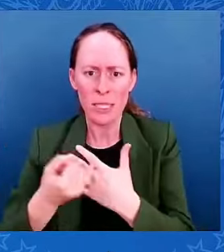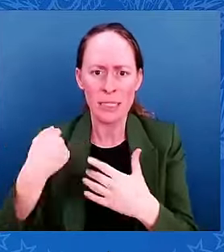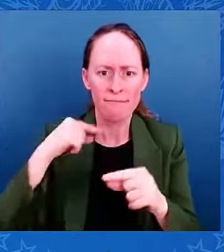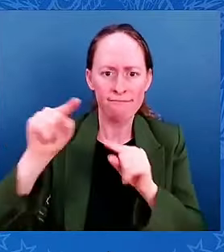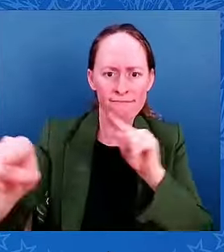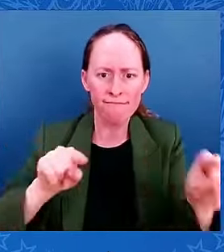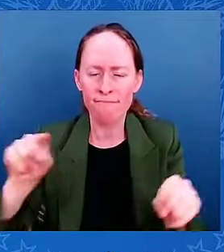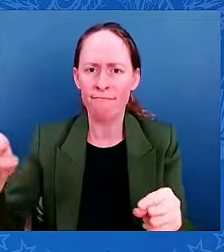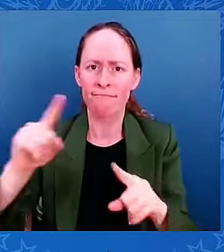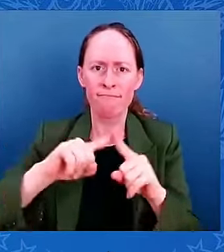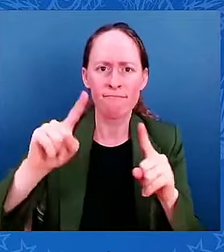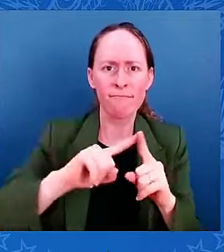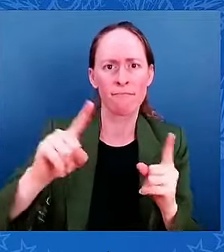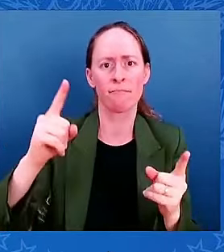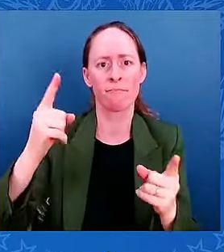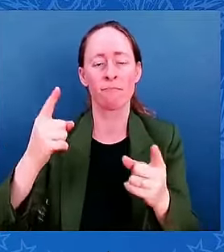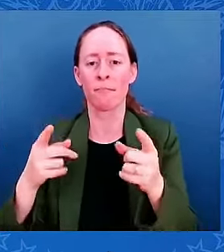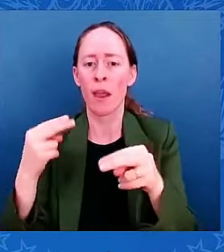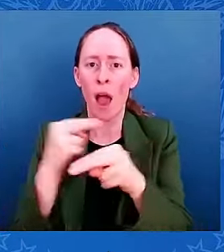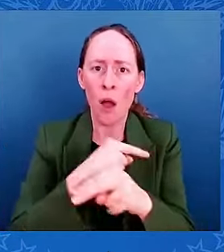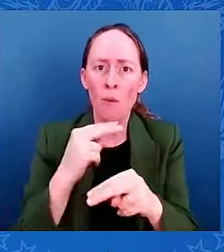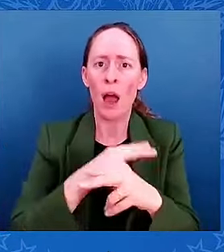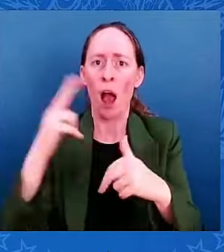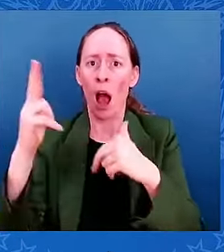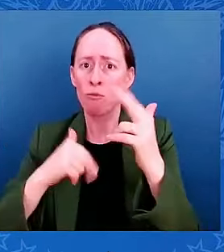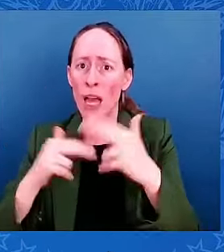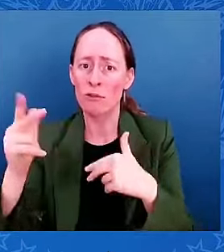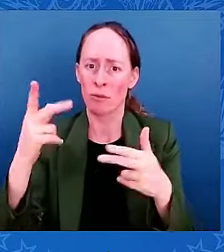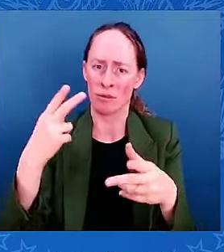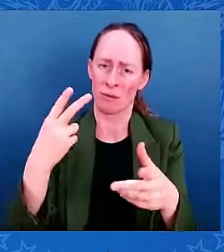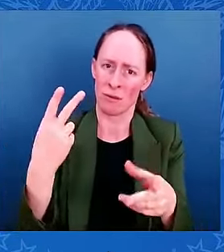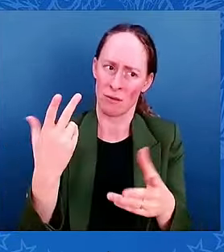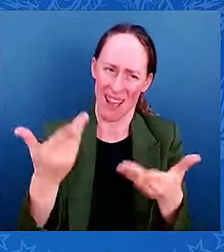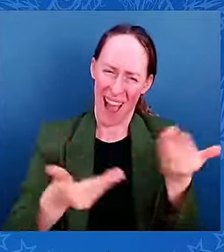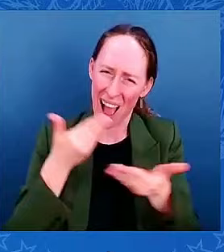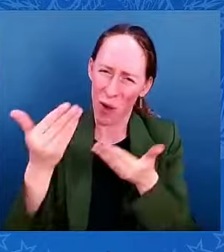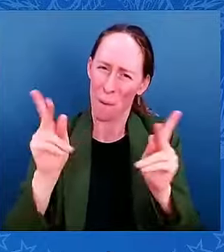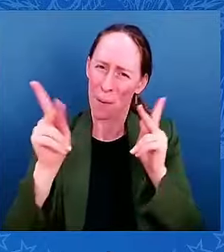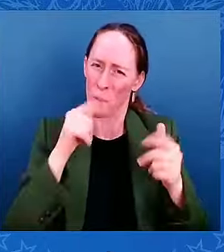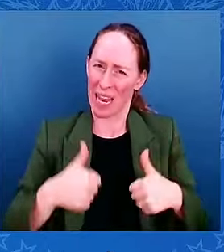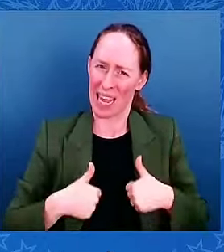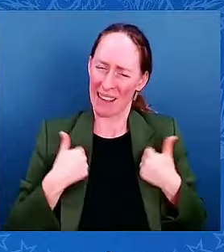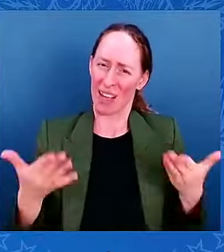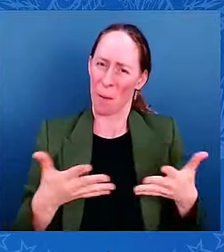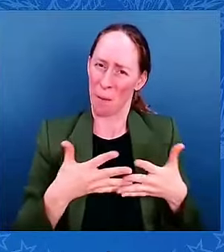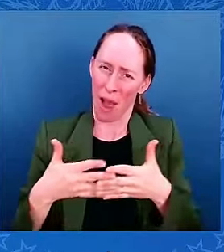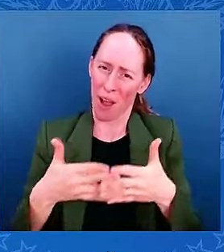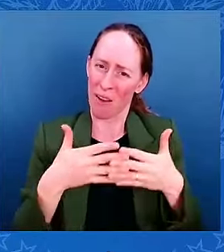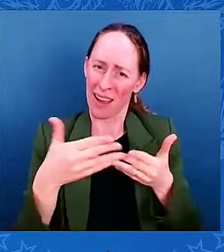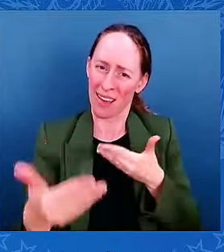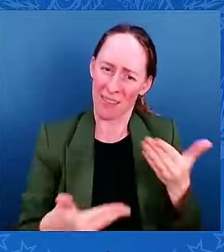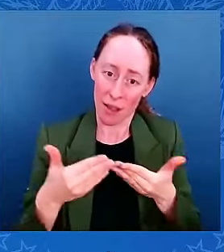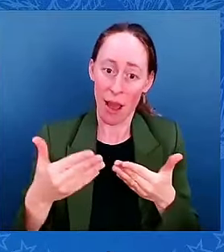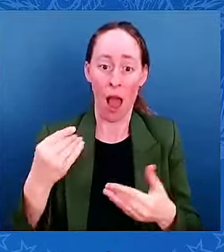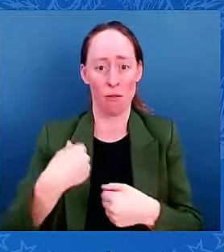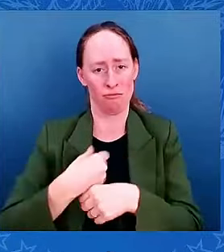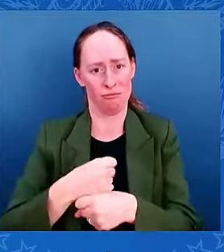made with American projects, built by American workers, creating a good living and American jobs.